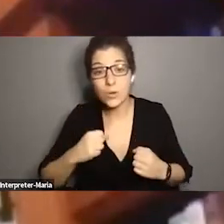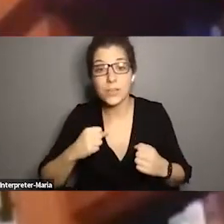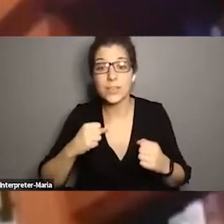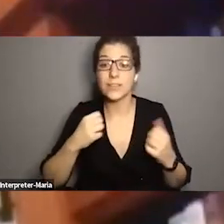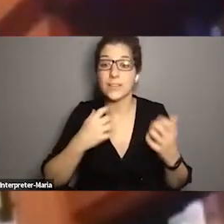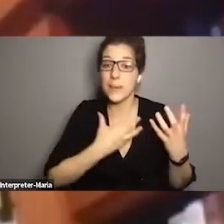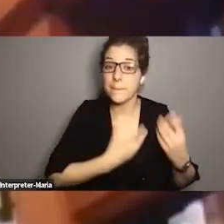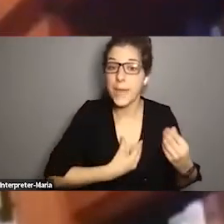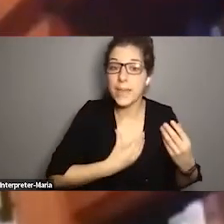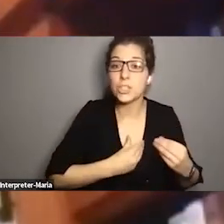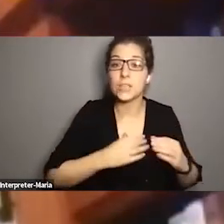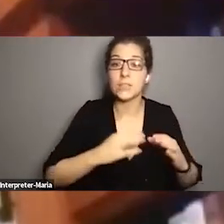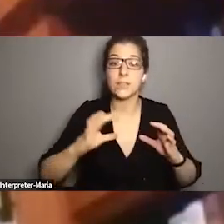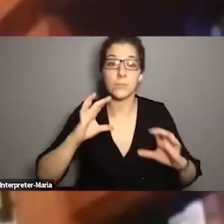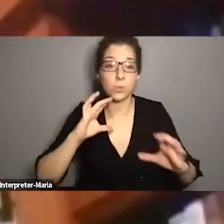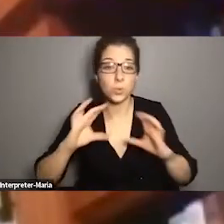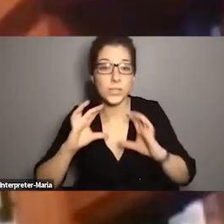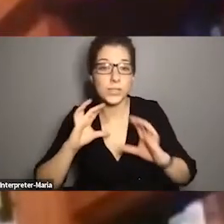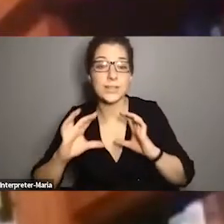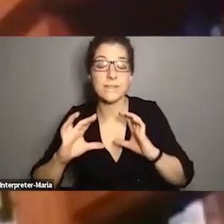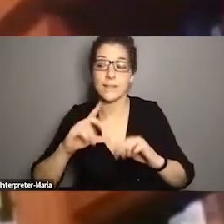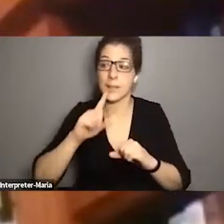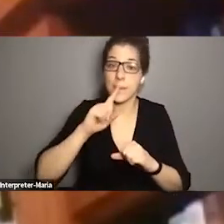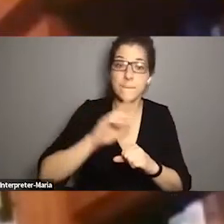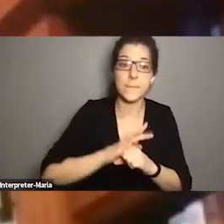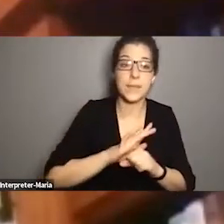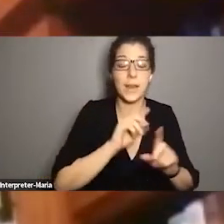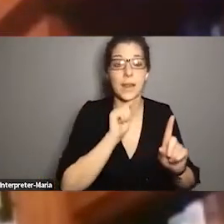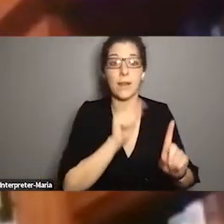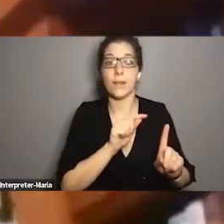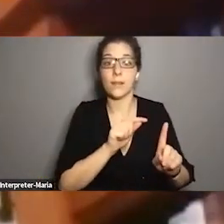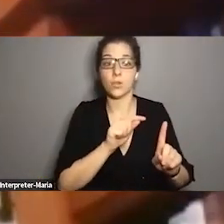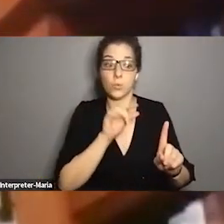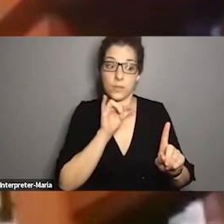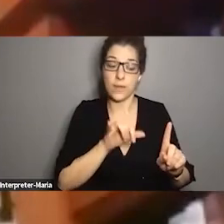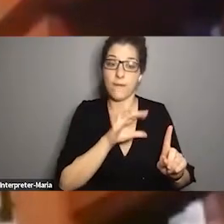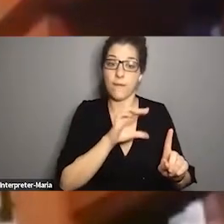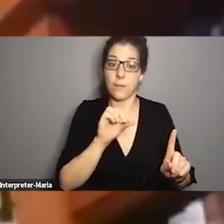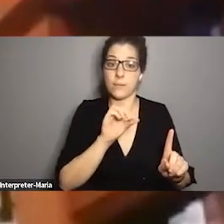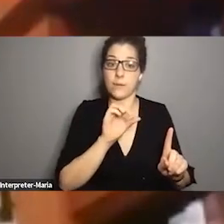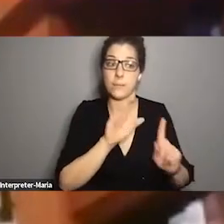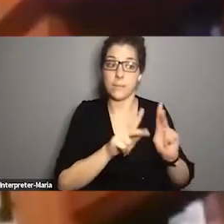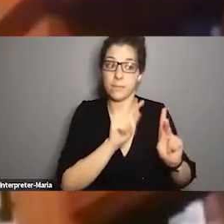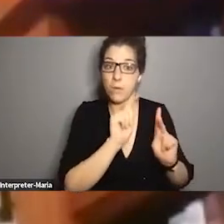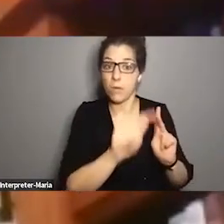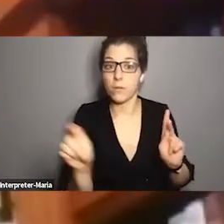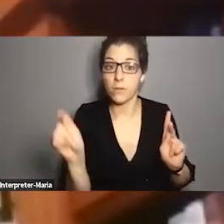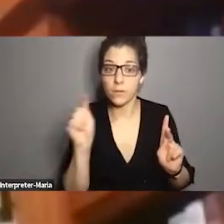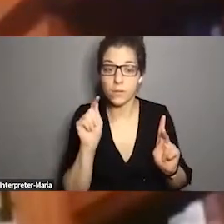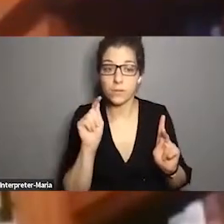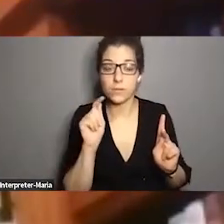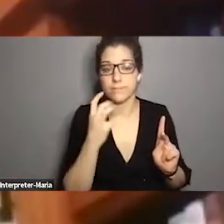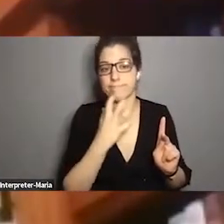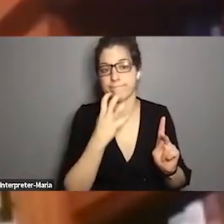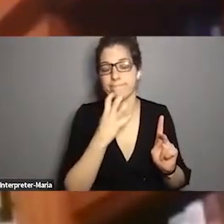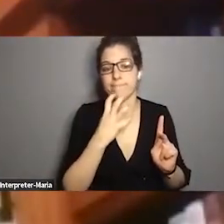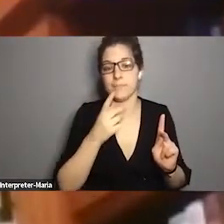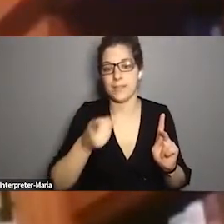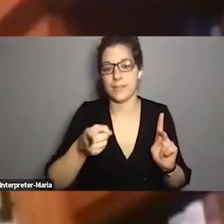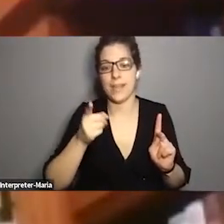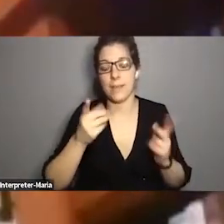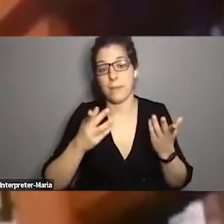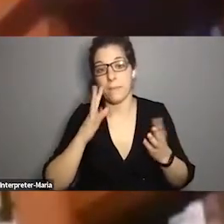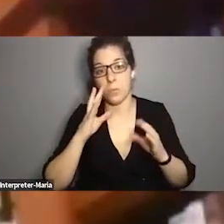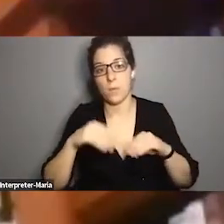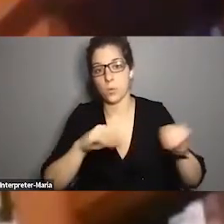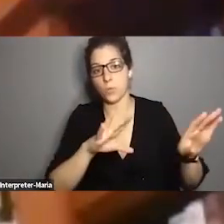and communicative and committed to that company and its people, they may move, they may make